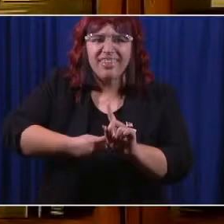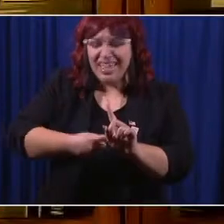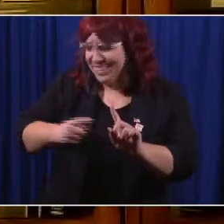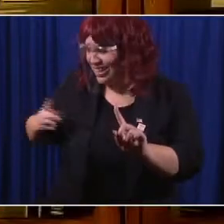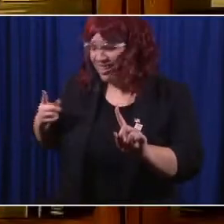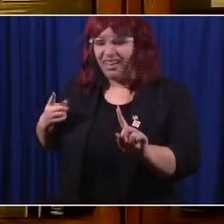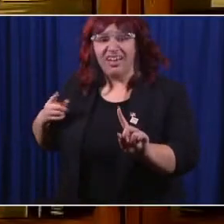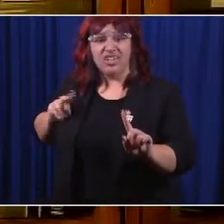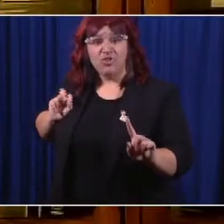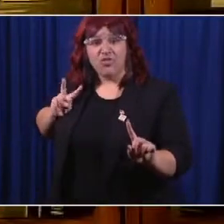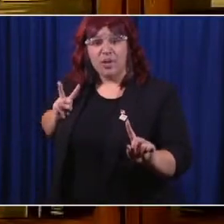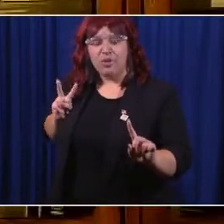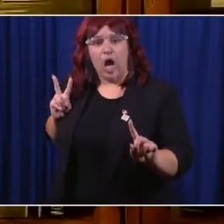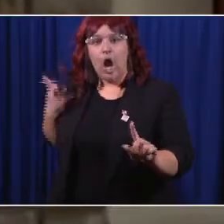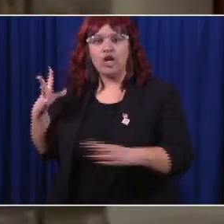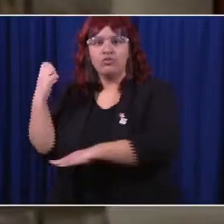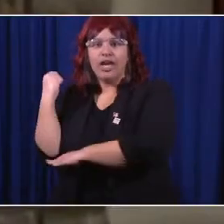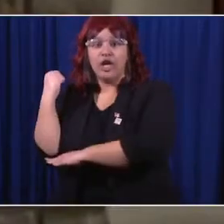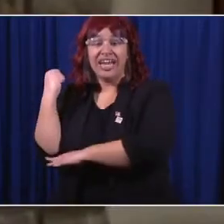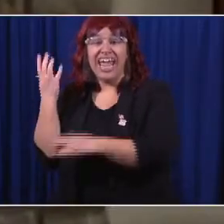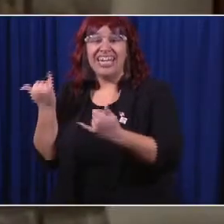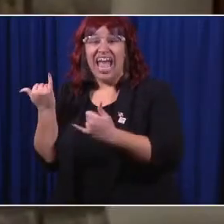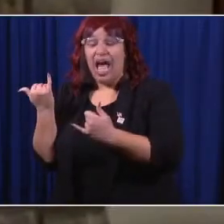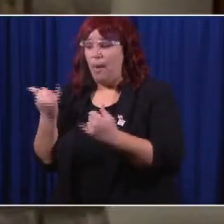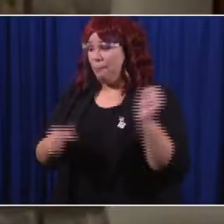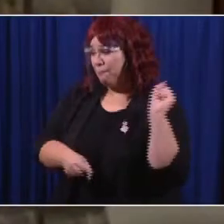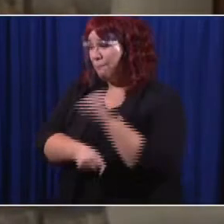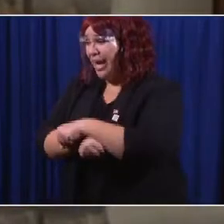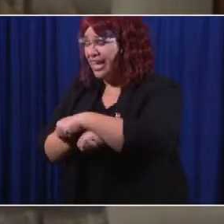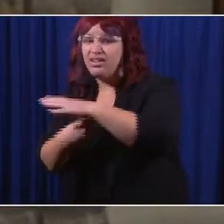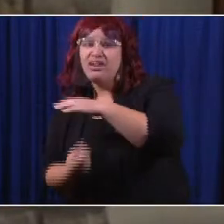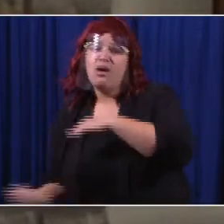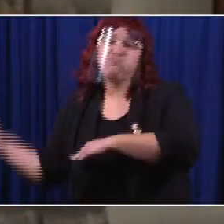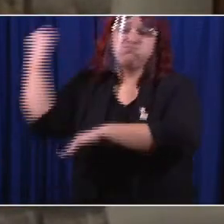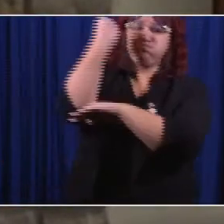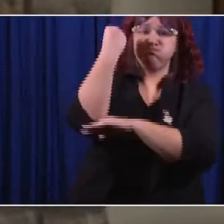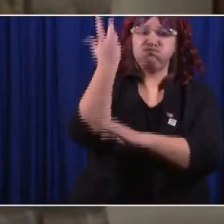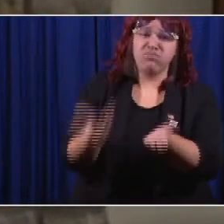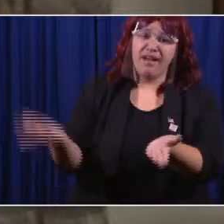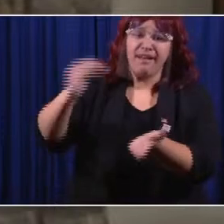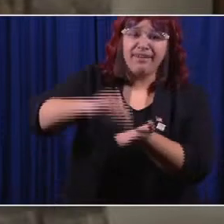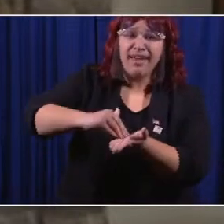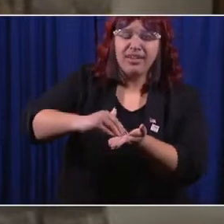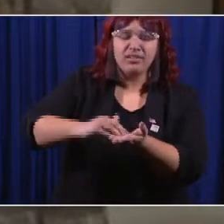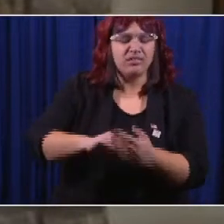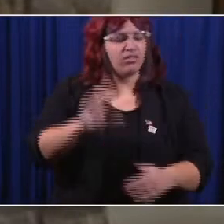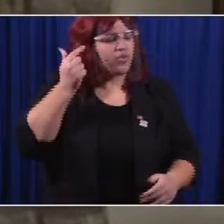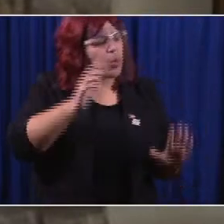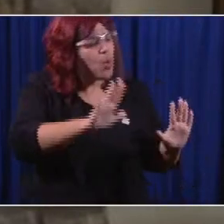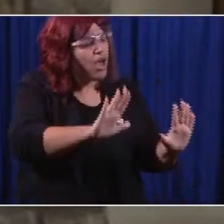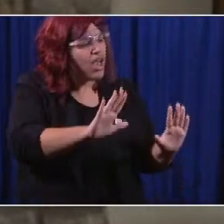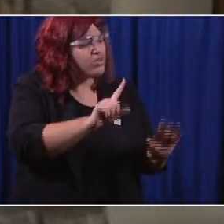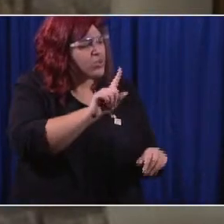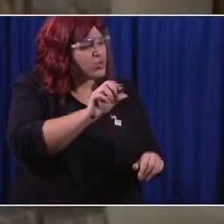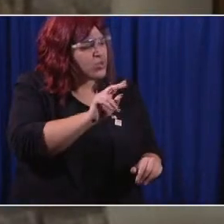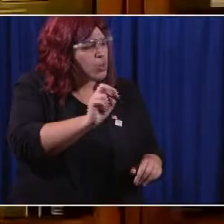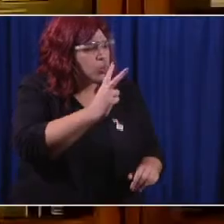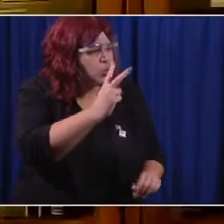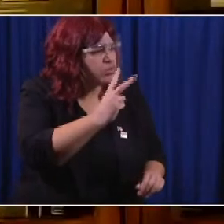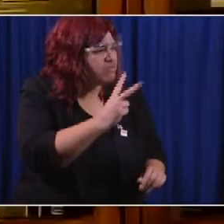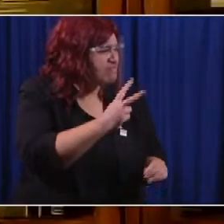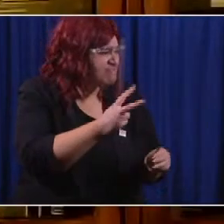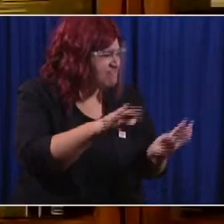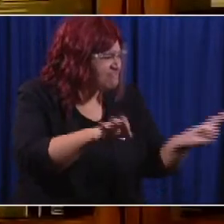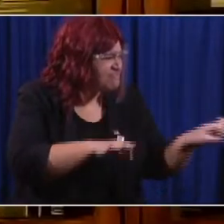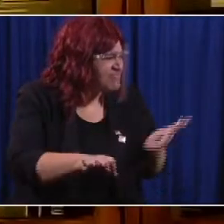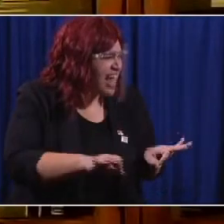high when we started the month. And Tom, you want to remind everybody what that zone means? Sure. We've separated the state